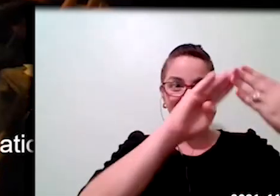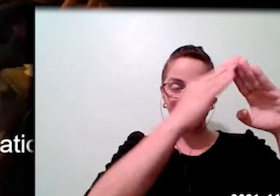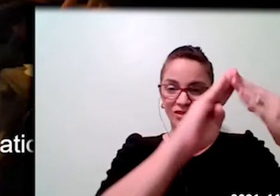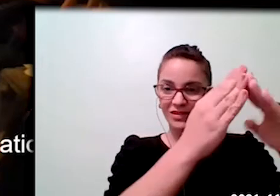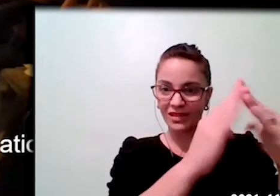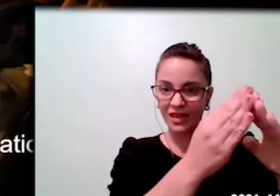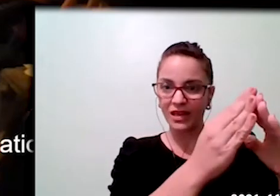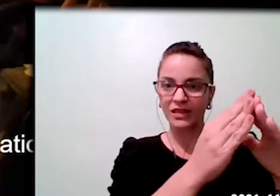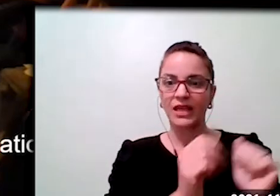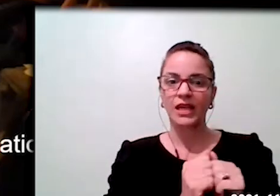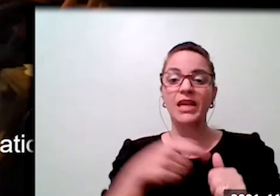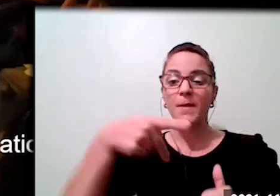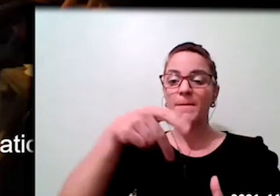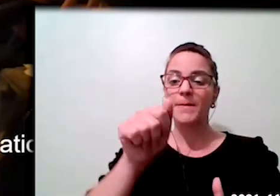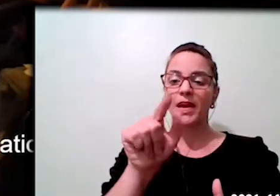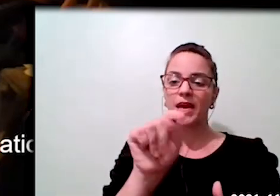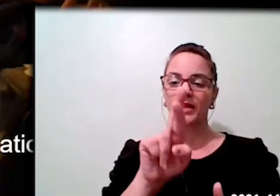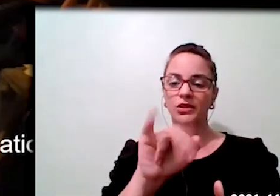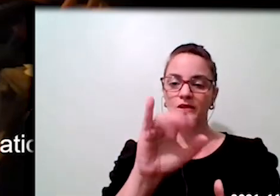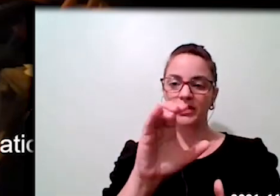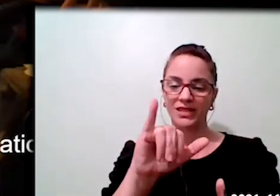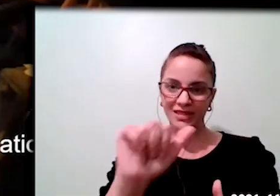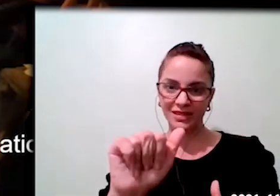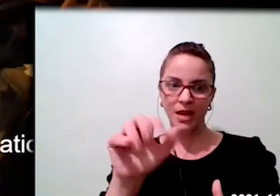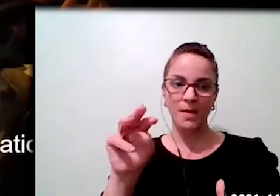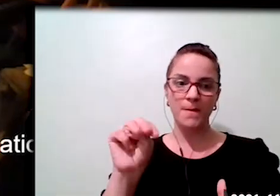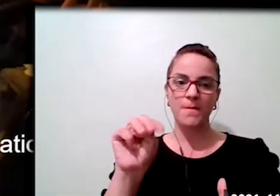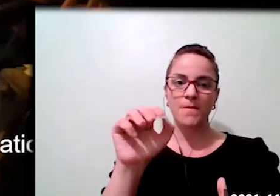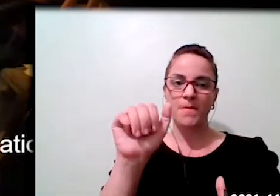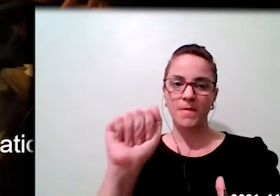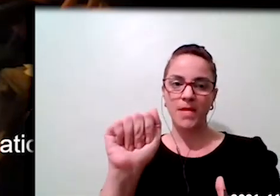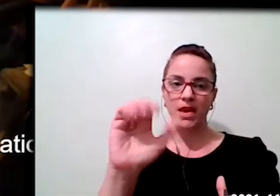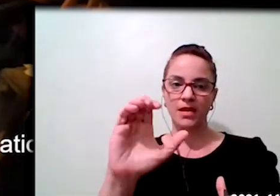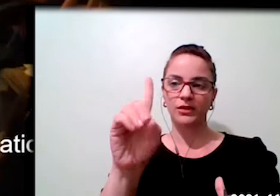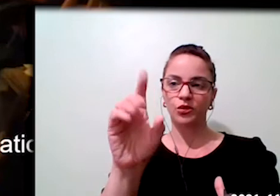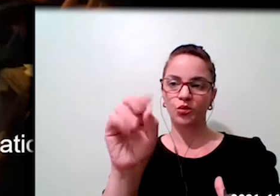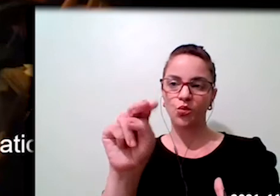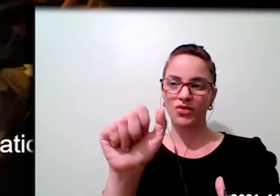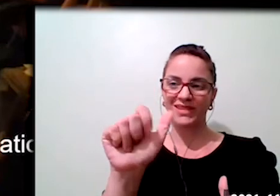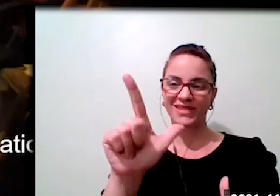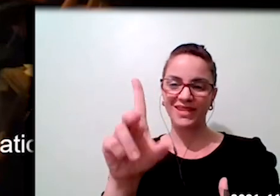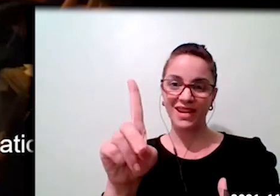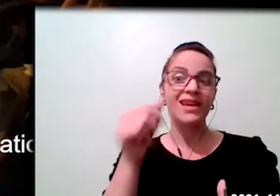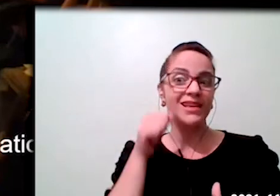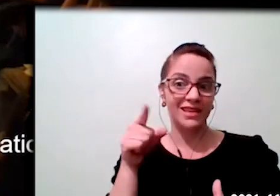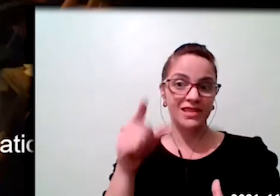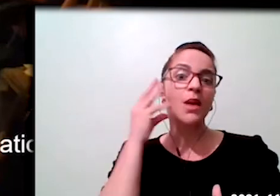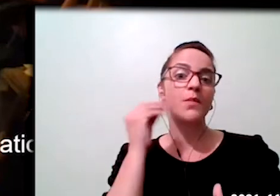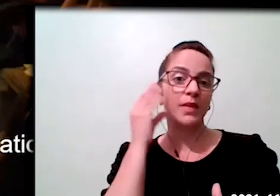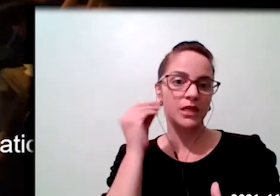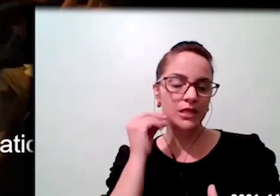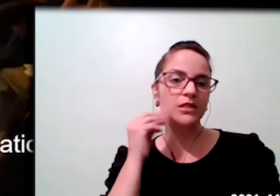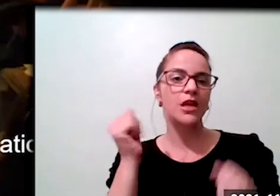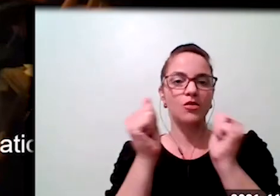And Mrs. Patricia McDonald is an expert in terms of the nominations to the UNESCO World Heritage List, because